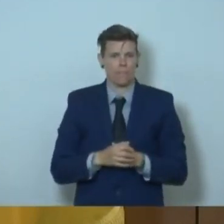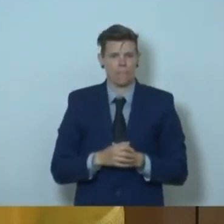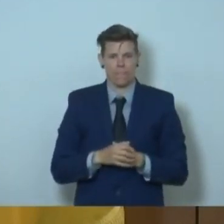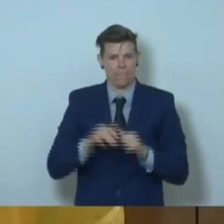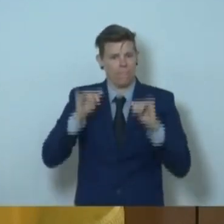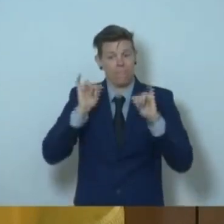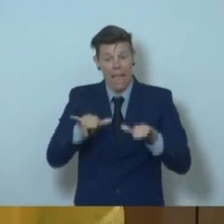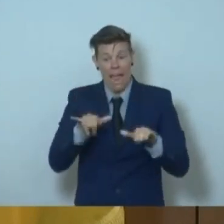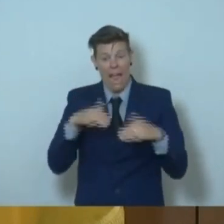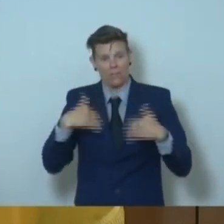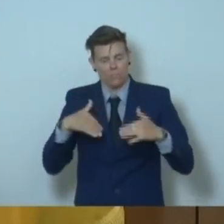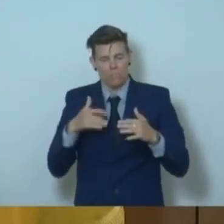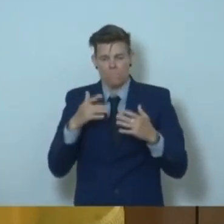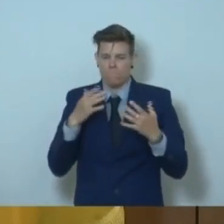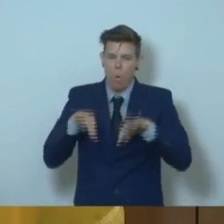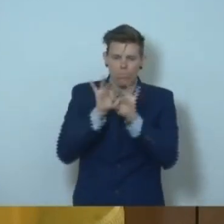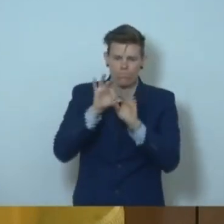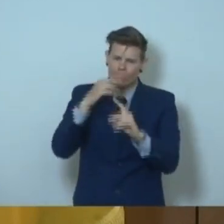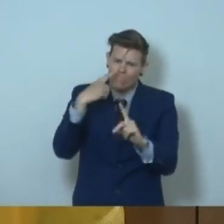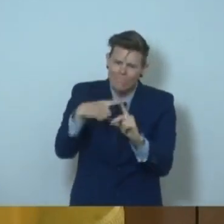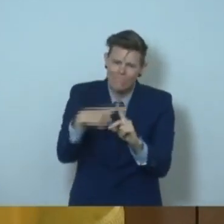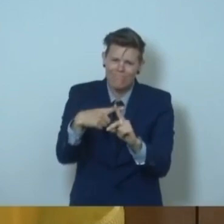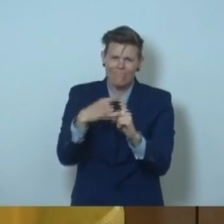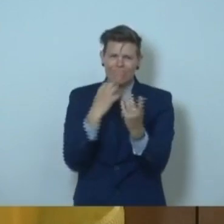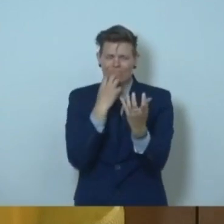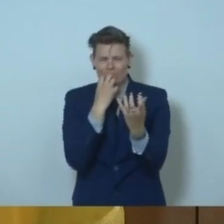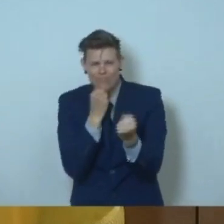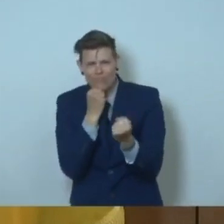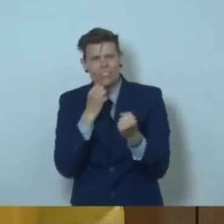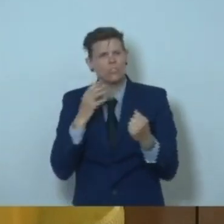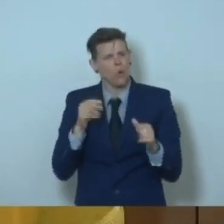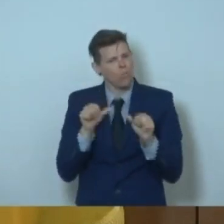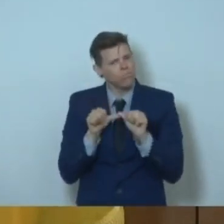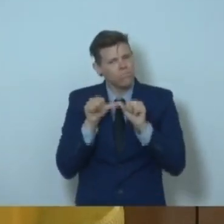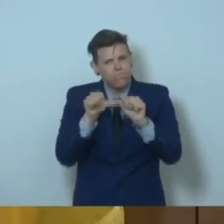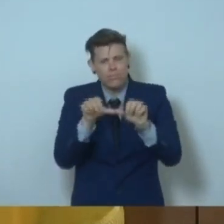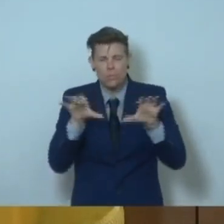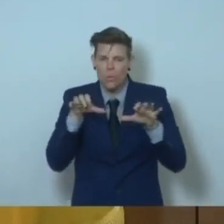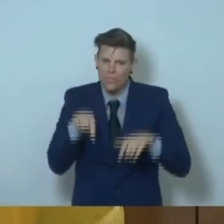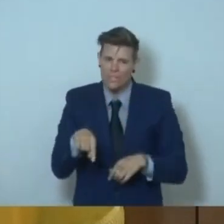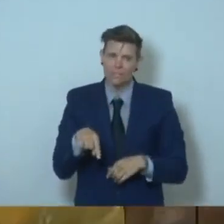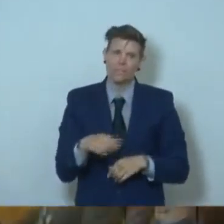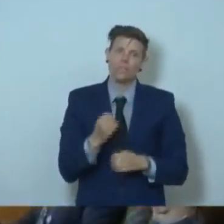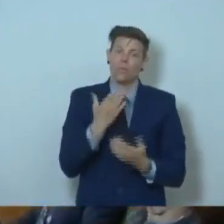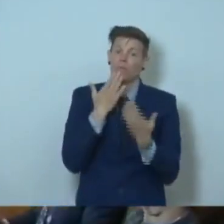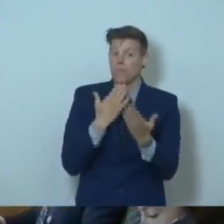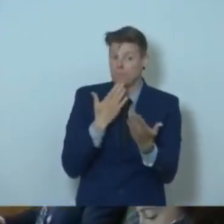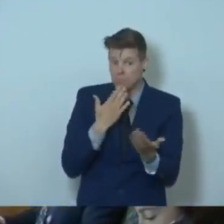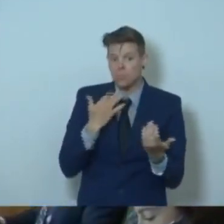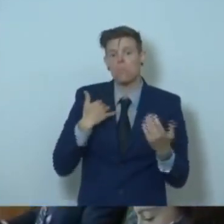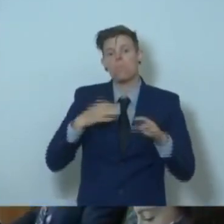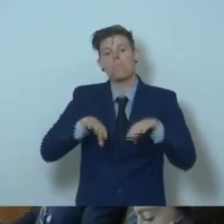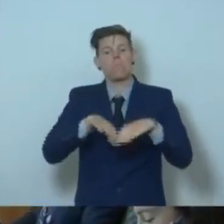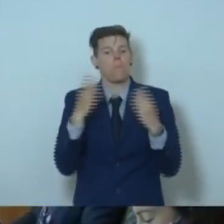difference. New Mexico, let's keep doing that work. I appreciate you. All right, let's take questions, Nora.